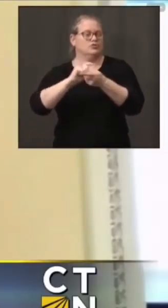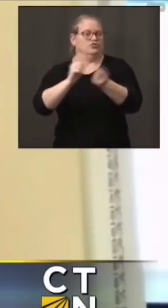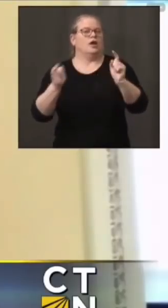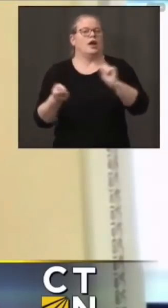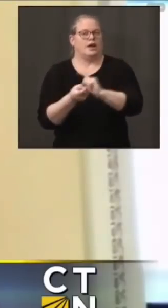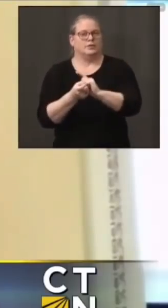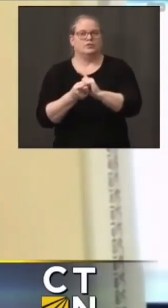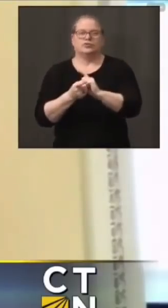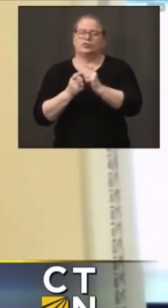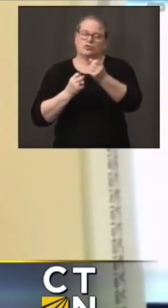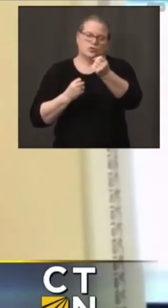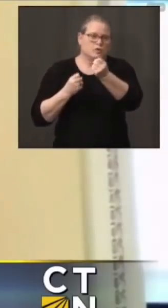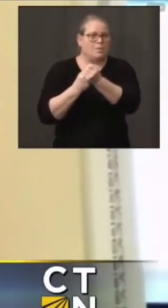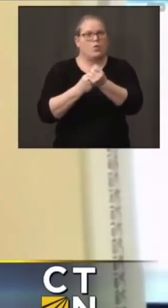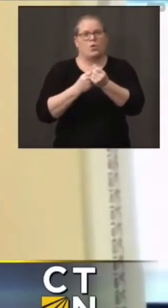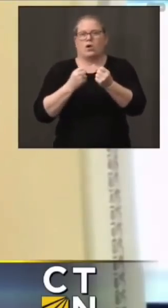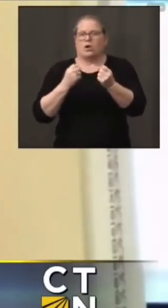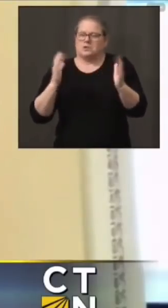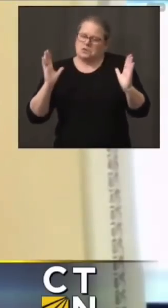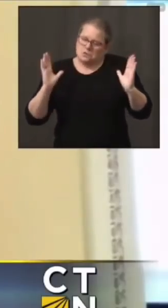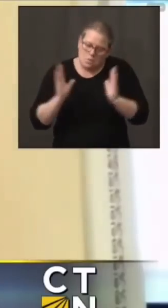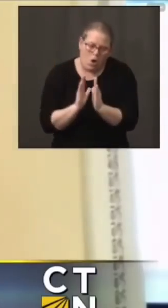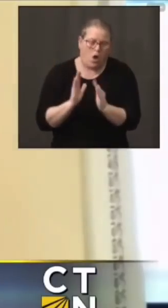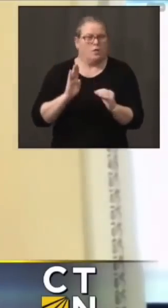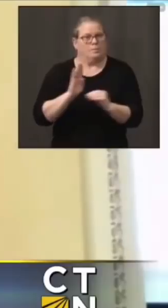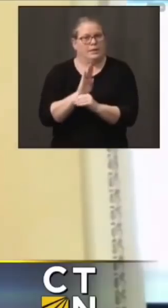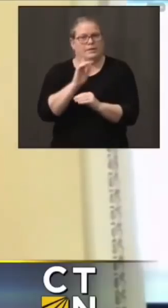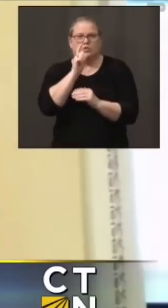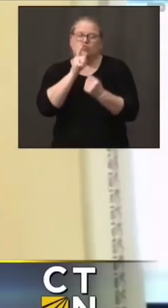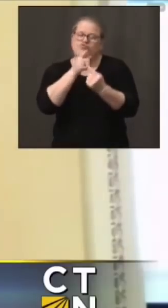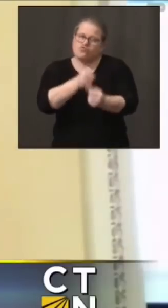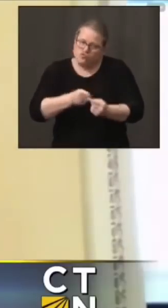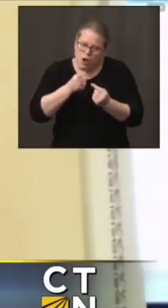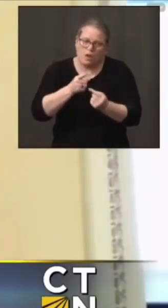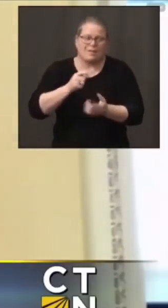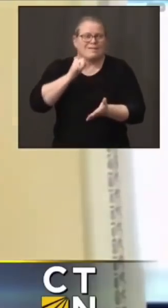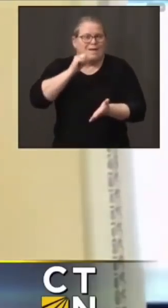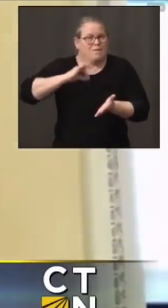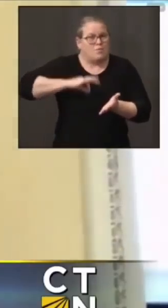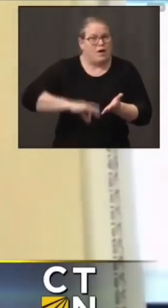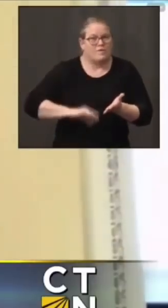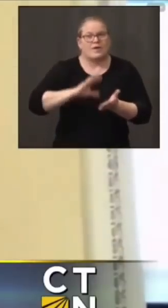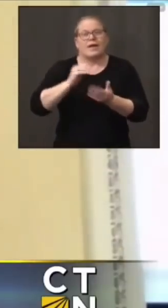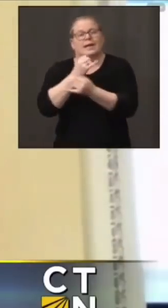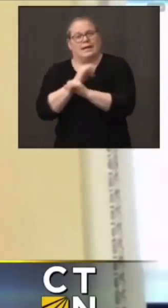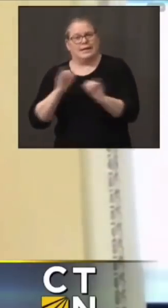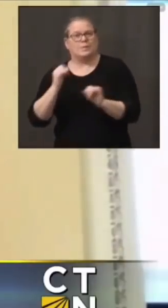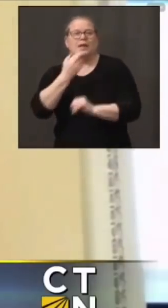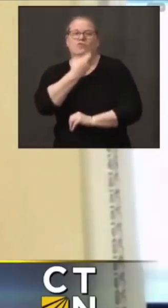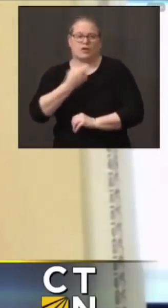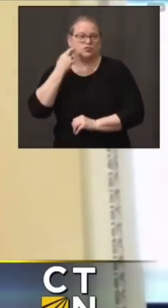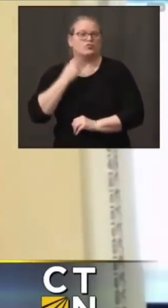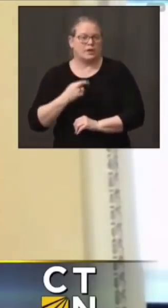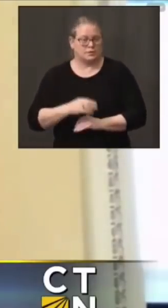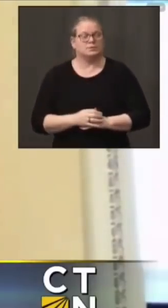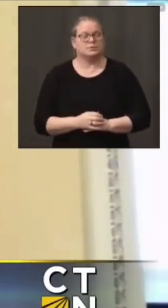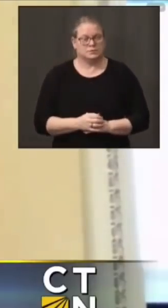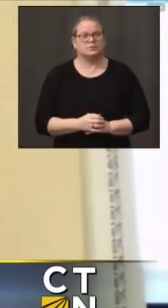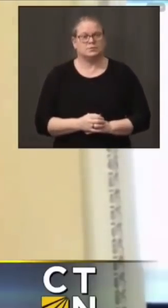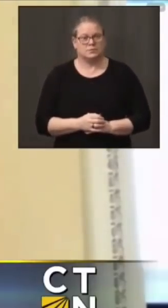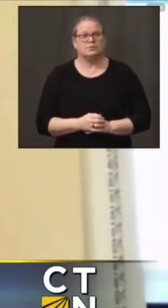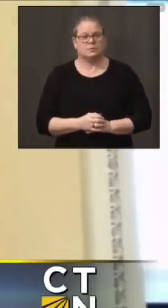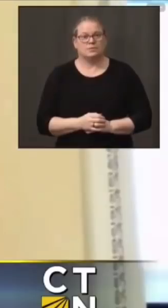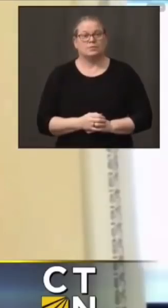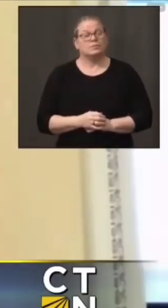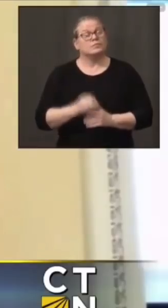the smallest businesses, struggling nonprofits, and independent restaurants. If you